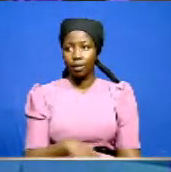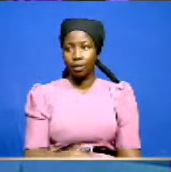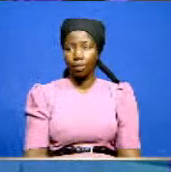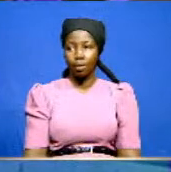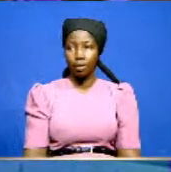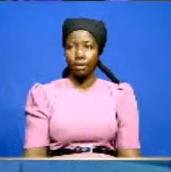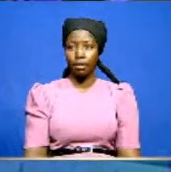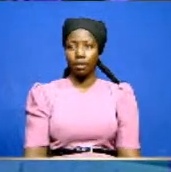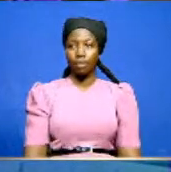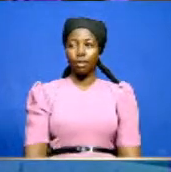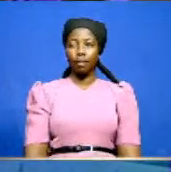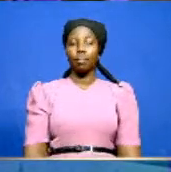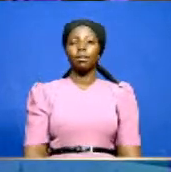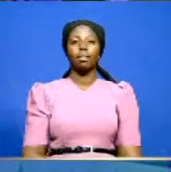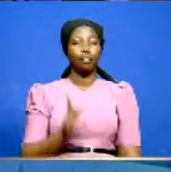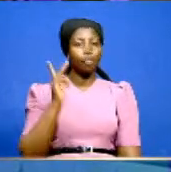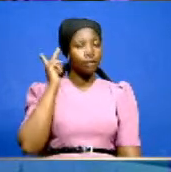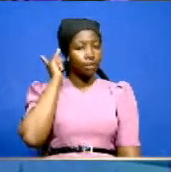Asogo Turendom Wako Yoiga,